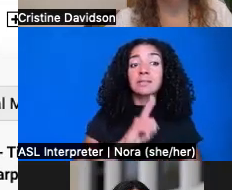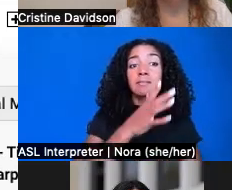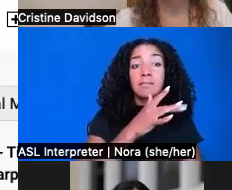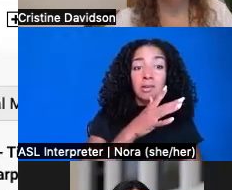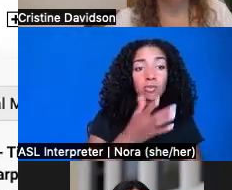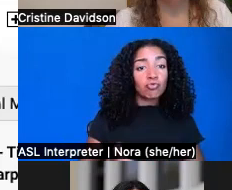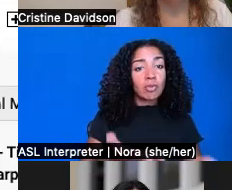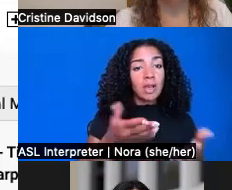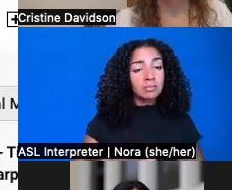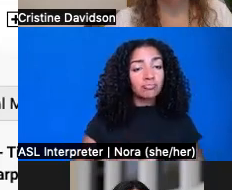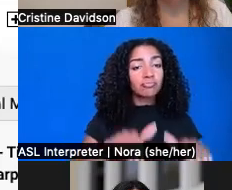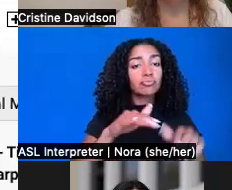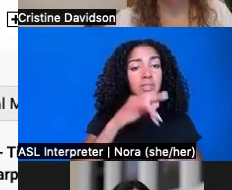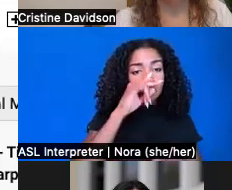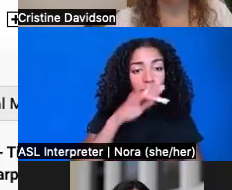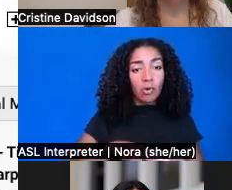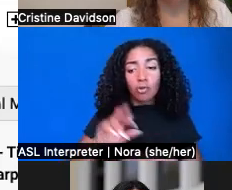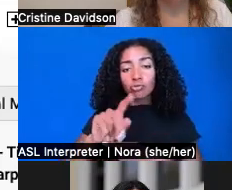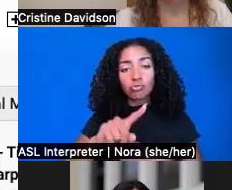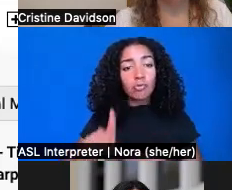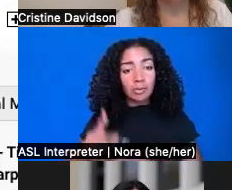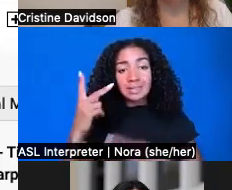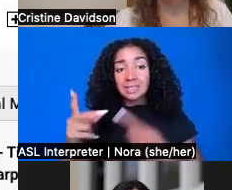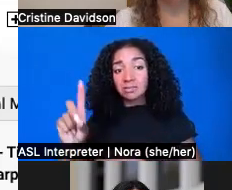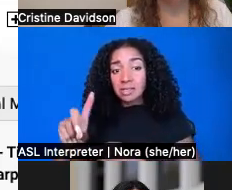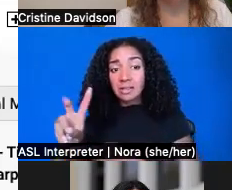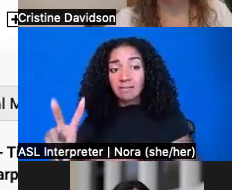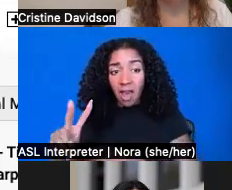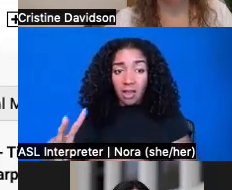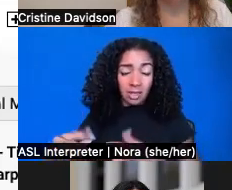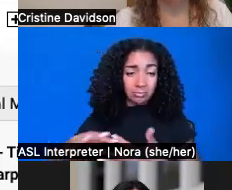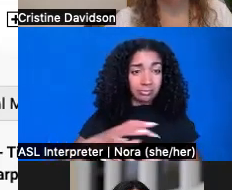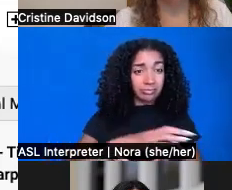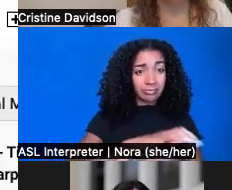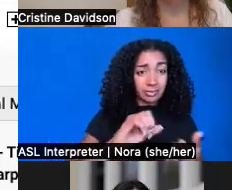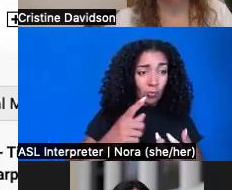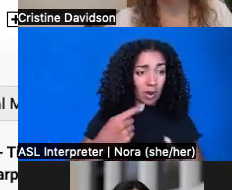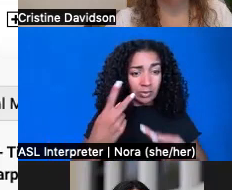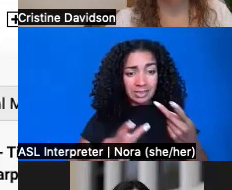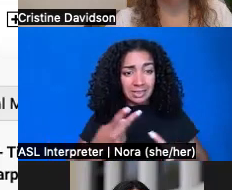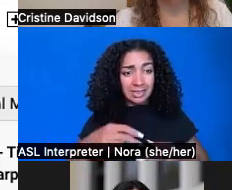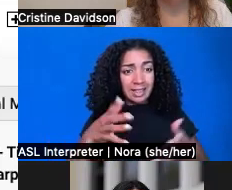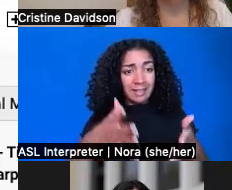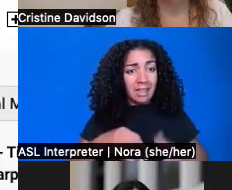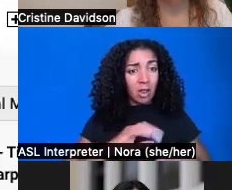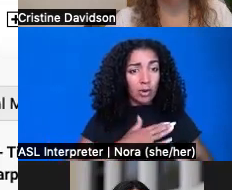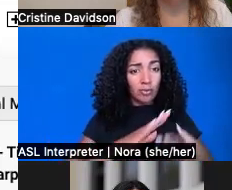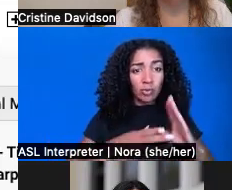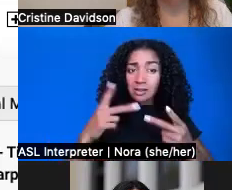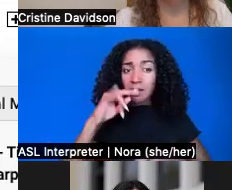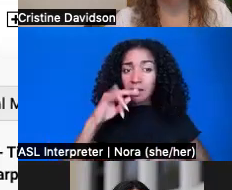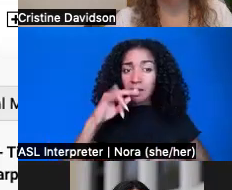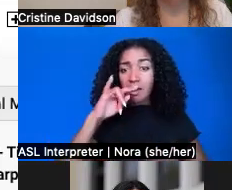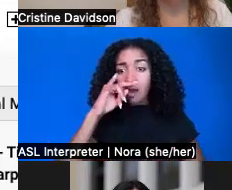seen domestic violence tear apart what we have left. We seen the alcohol take it all and leave us dead. We seen the children take